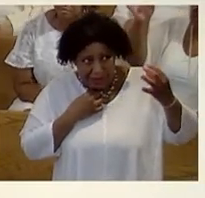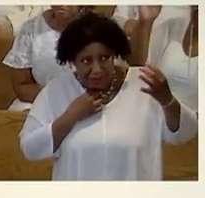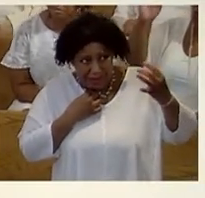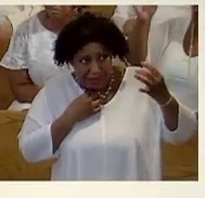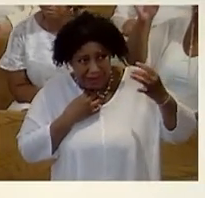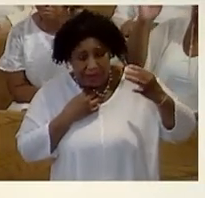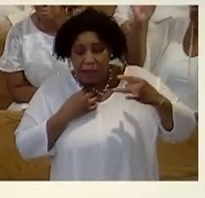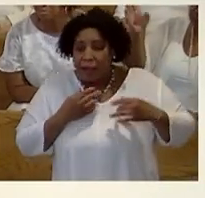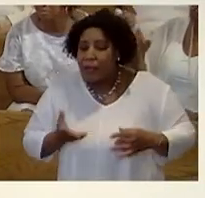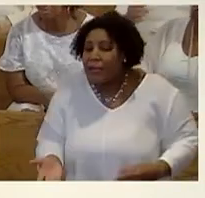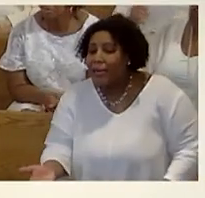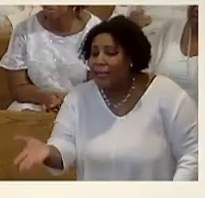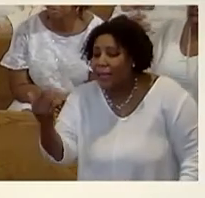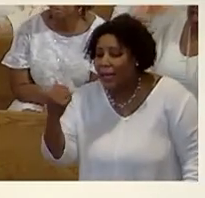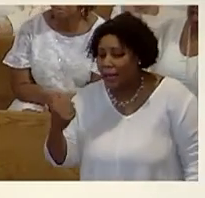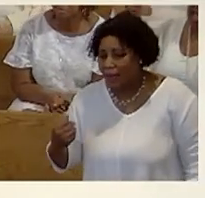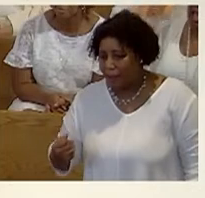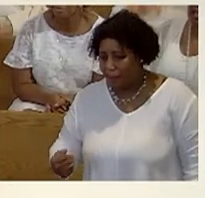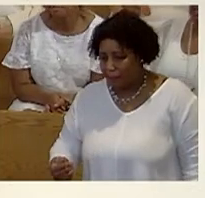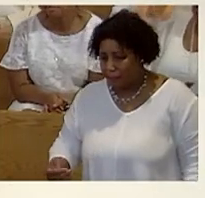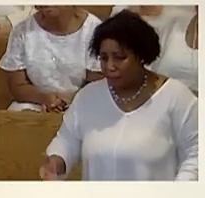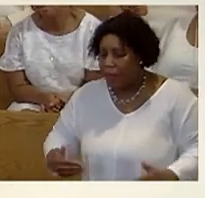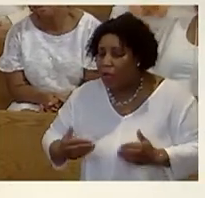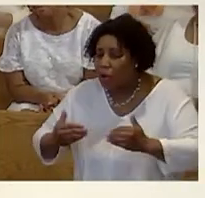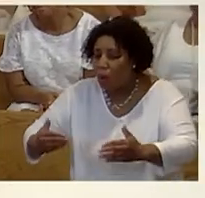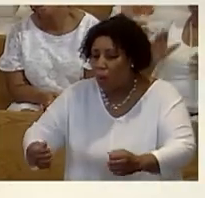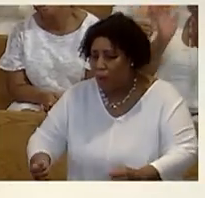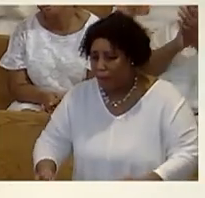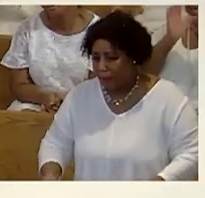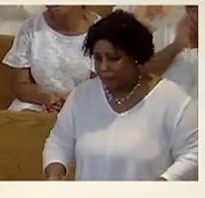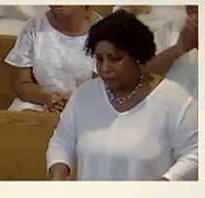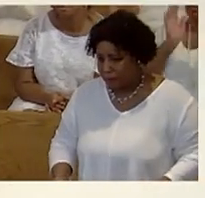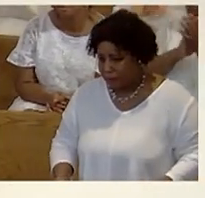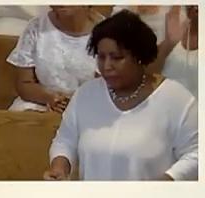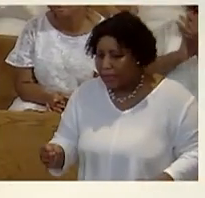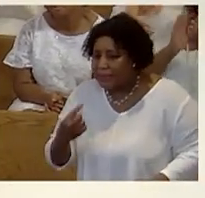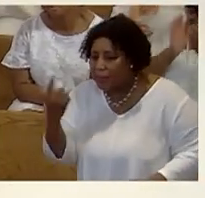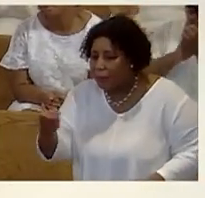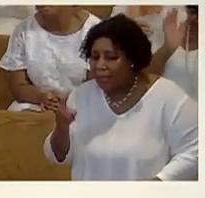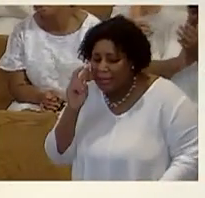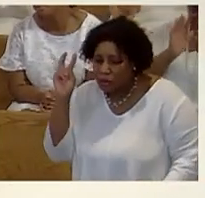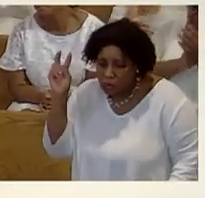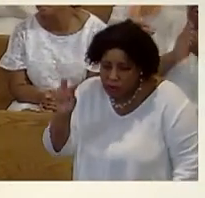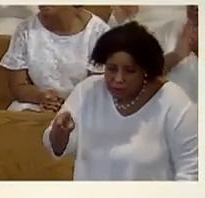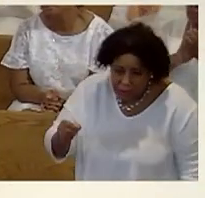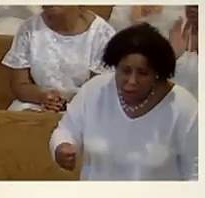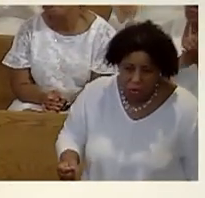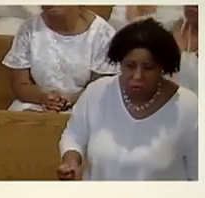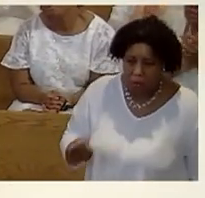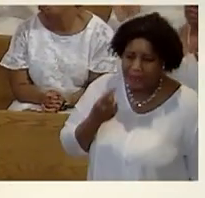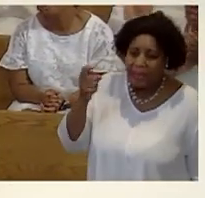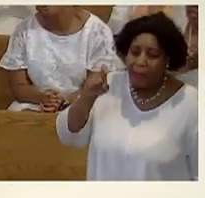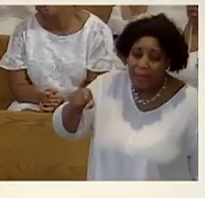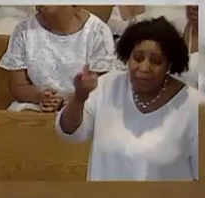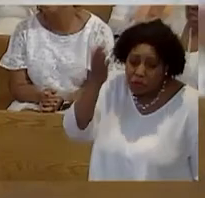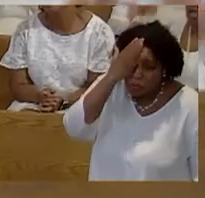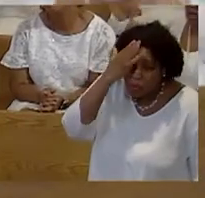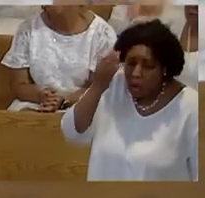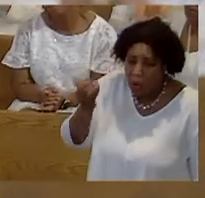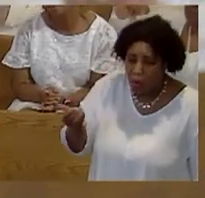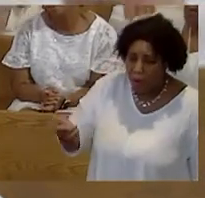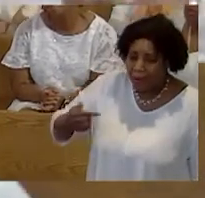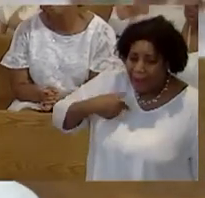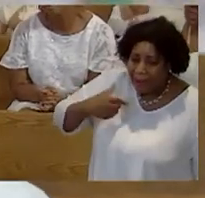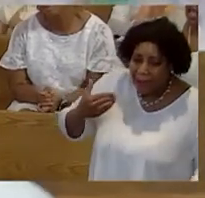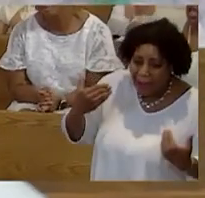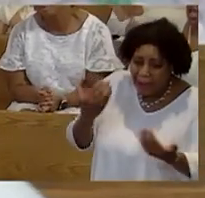get up and go on with your life, because somebody needs to see and somebody needs to know that I